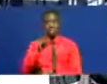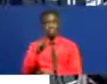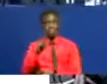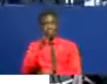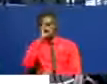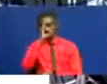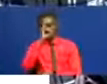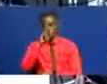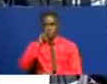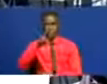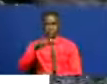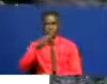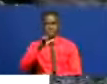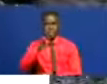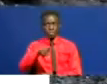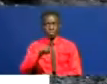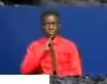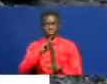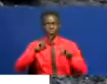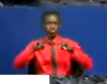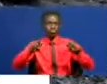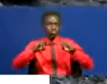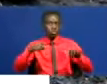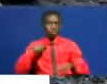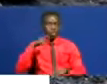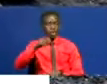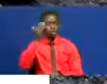to establish the cause of the fire.